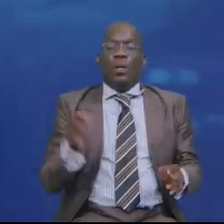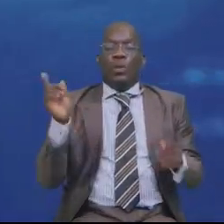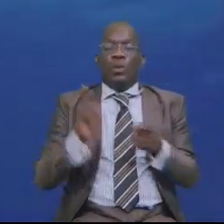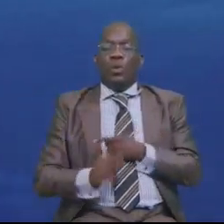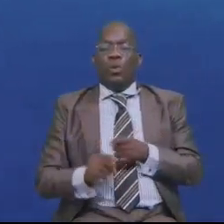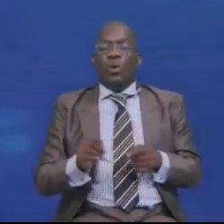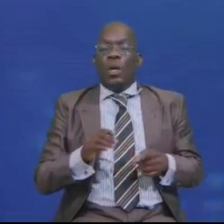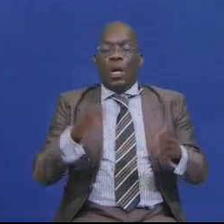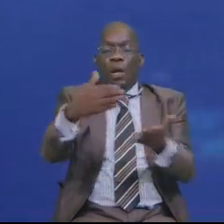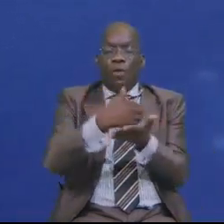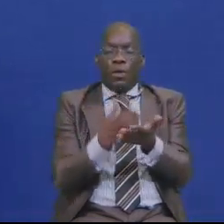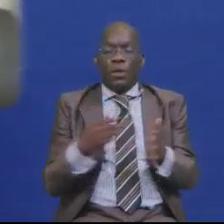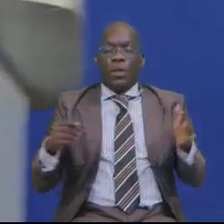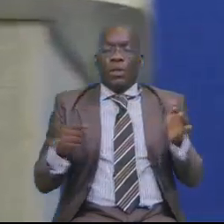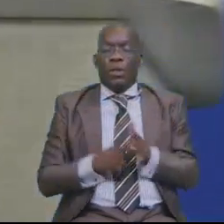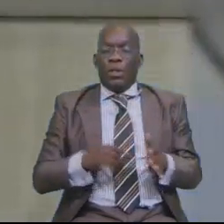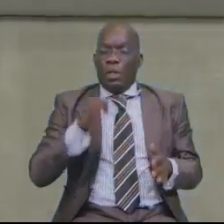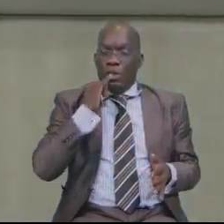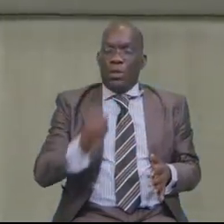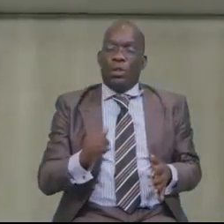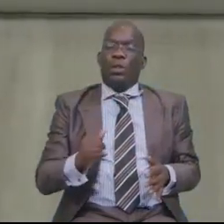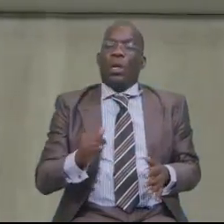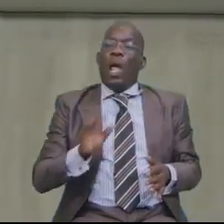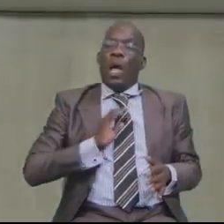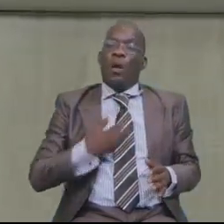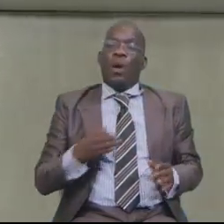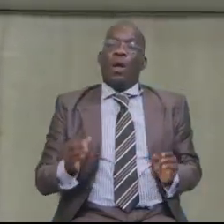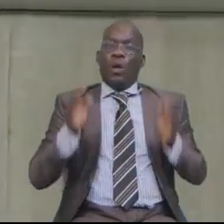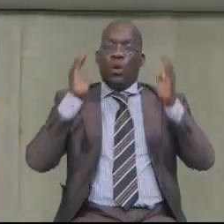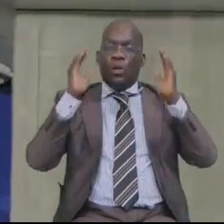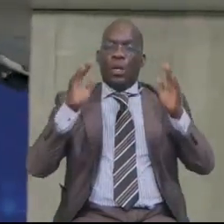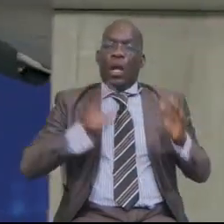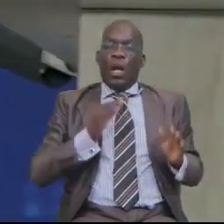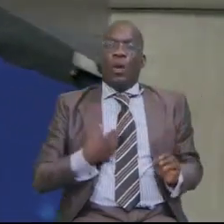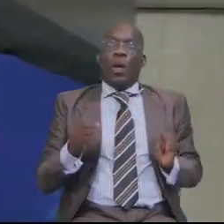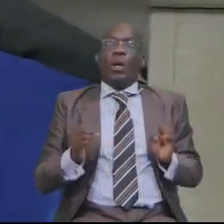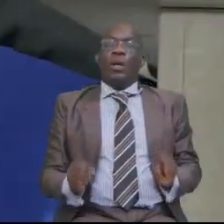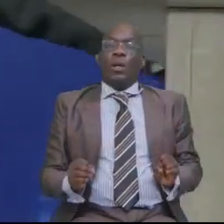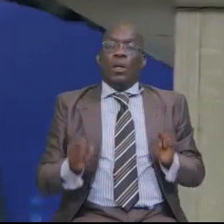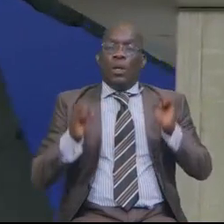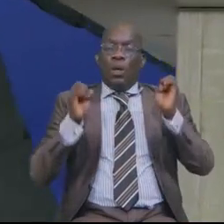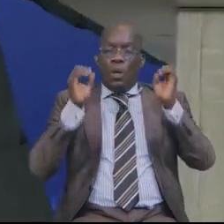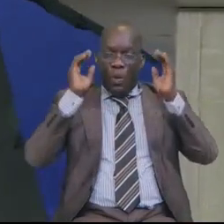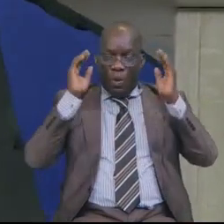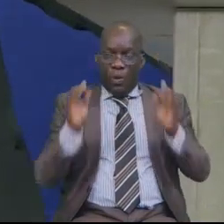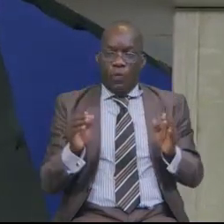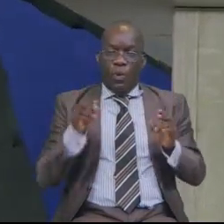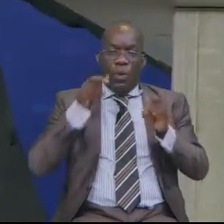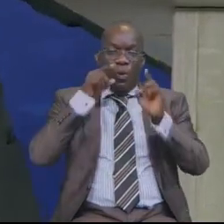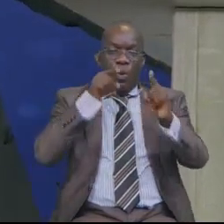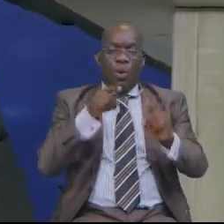be our consecration, our concentration, and we do that with